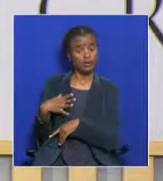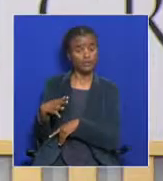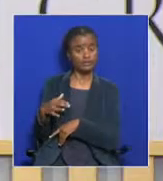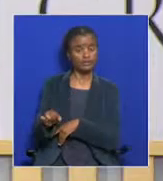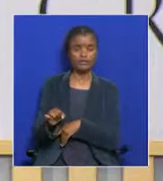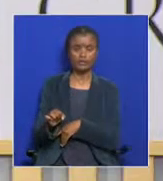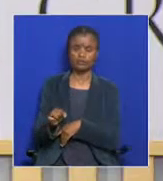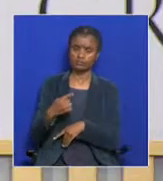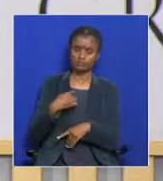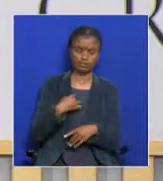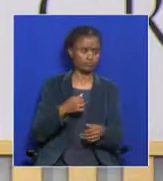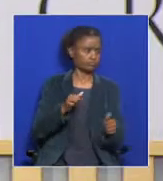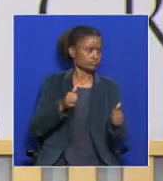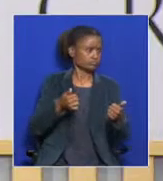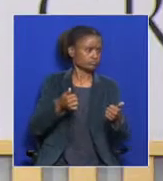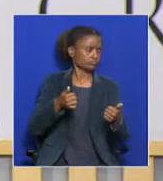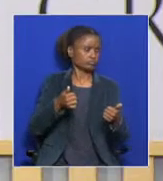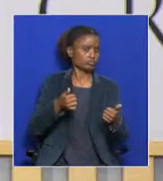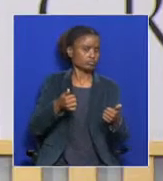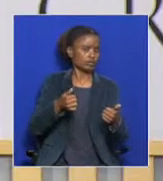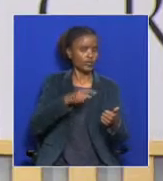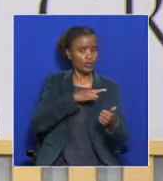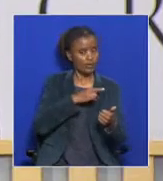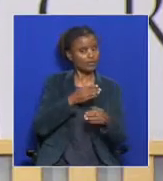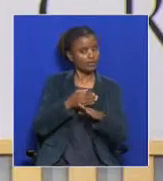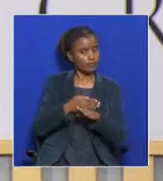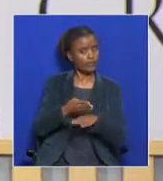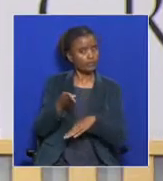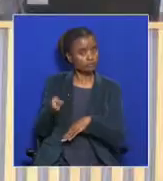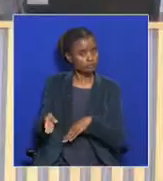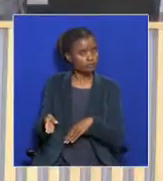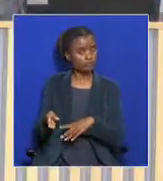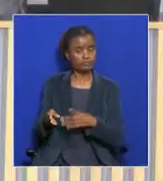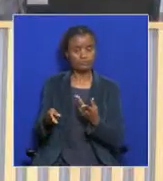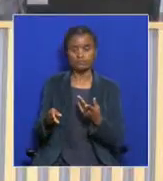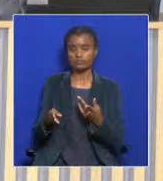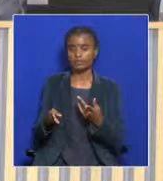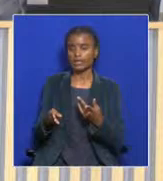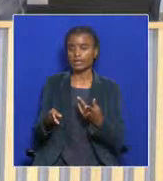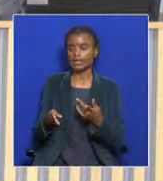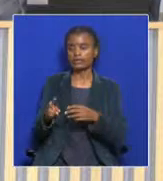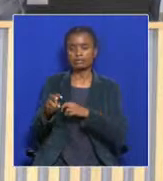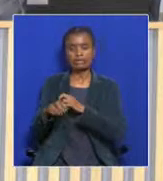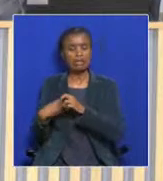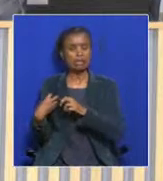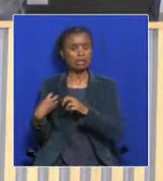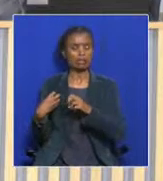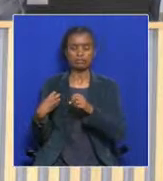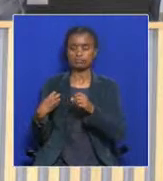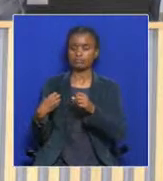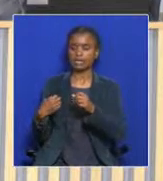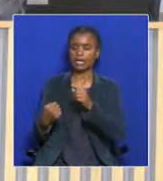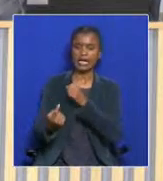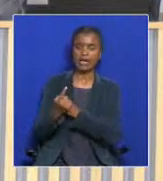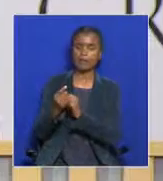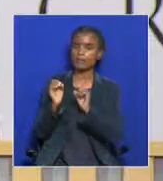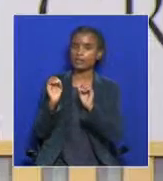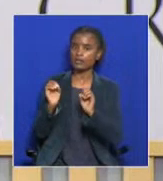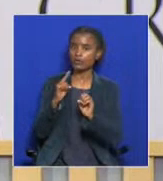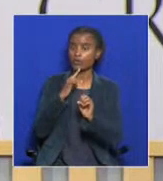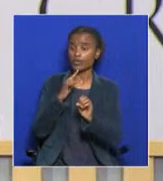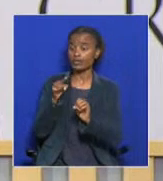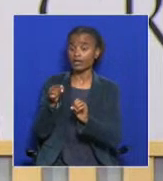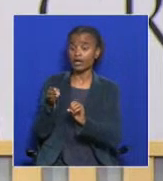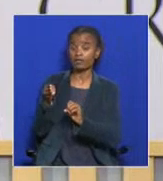used before, there were no incidents. I know he's speaking of keeping it in a vault. I'm not aware of any security issues. He's